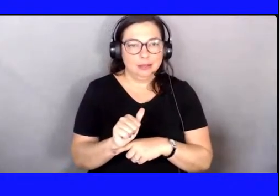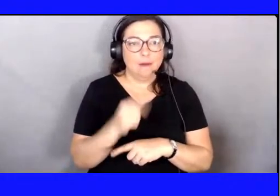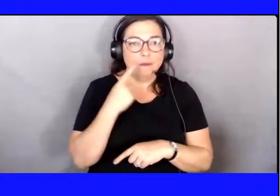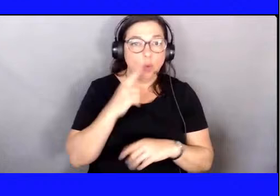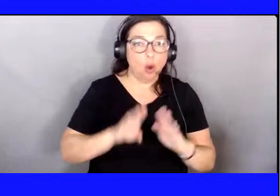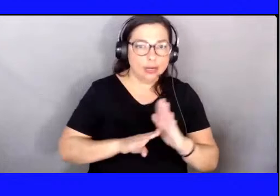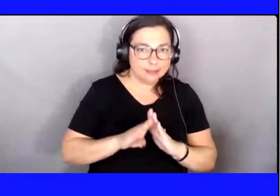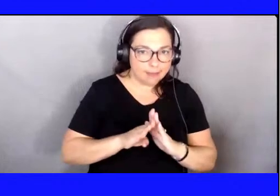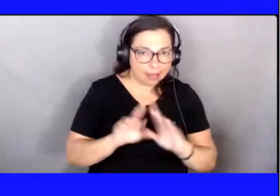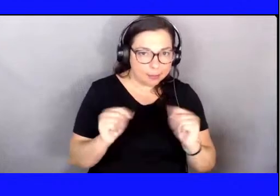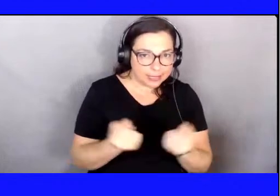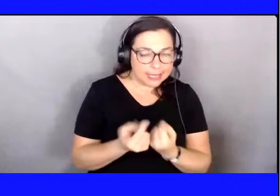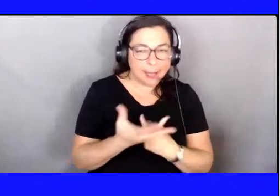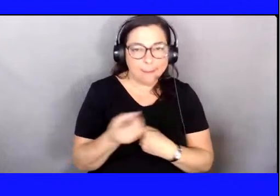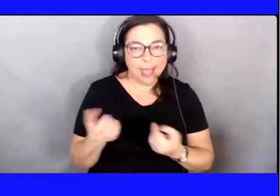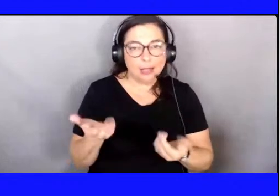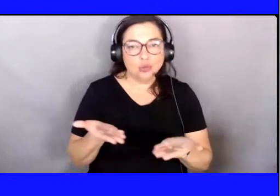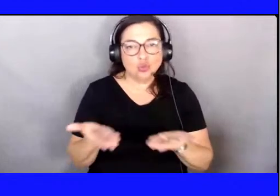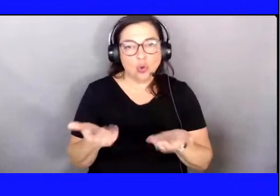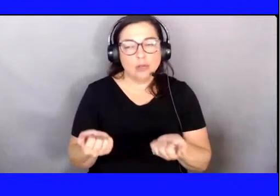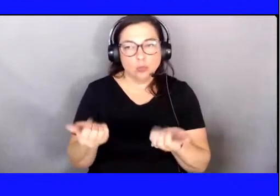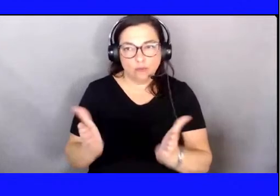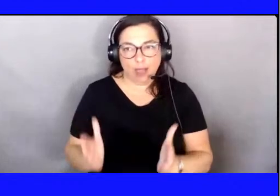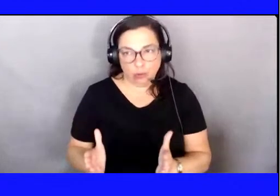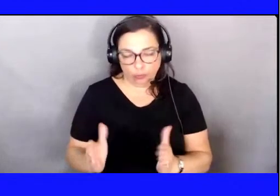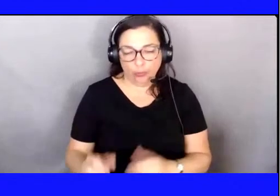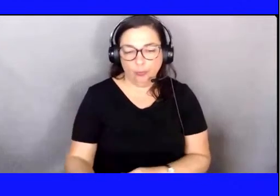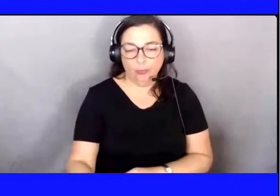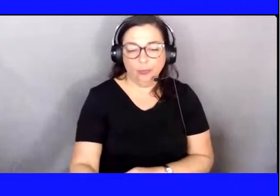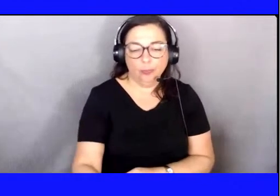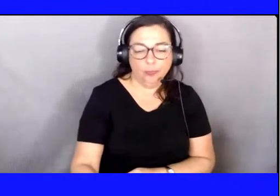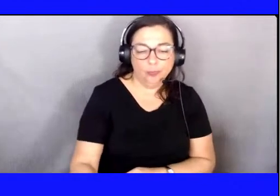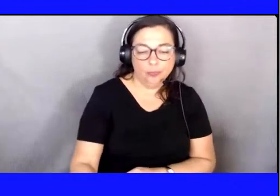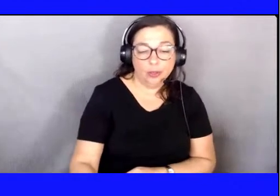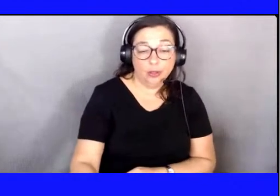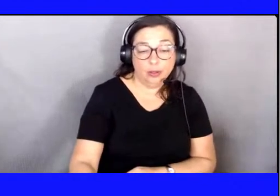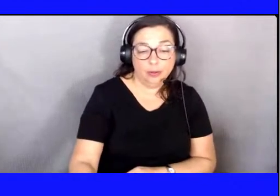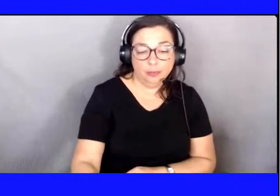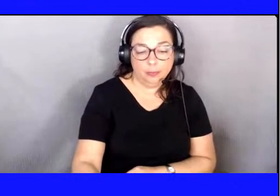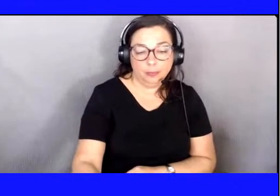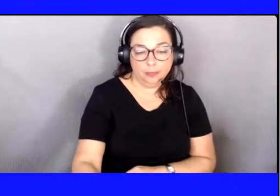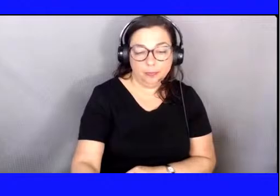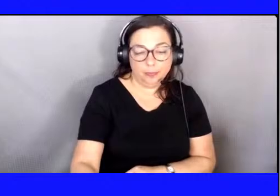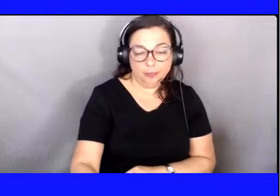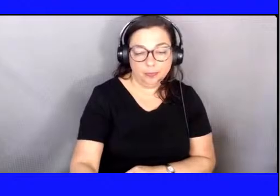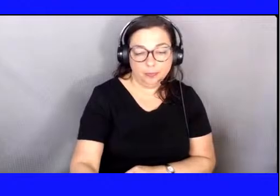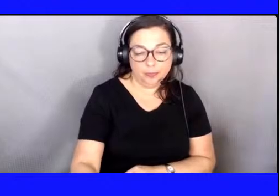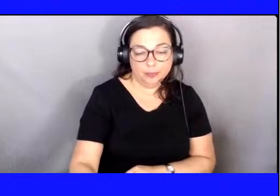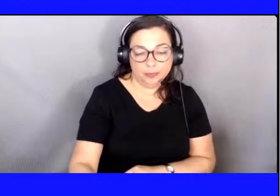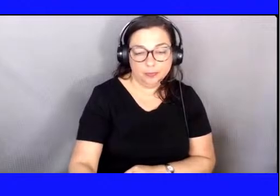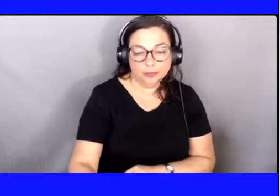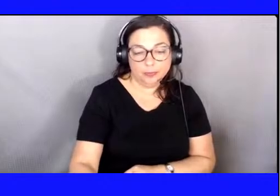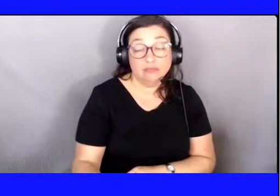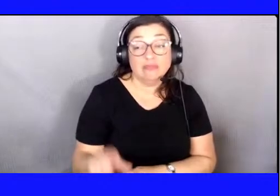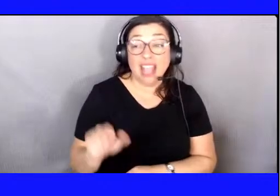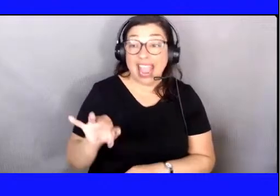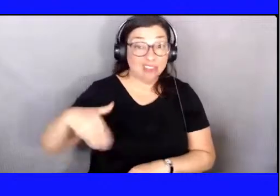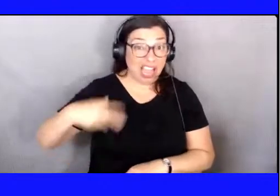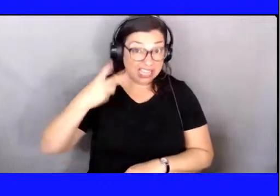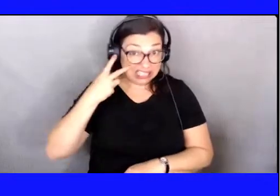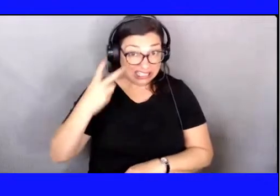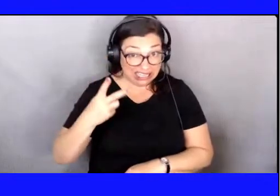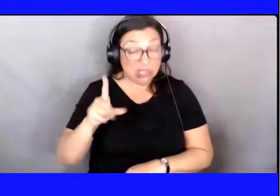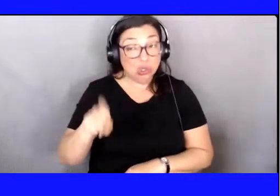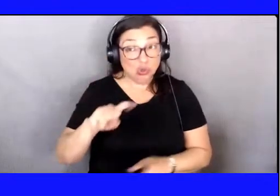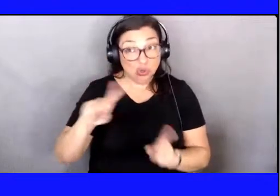development team and as a service provider. If you guys haven't been over to the waterfront recently, you should. It's actually gotten